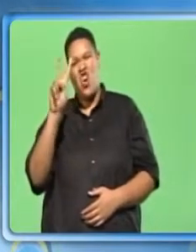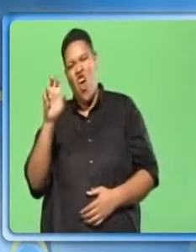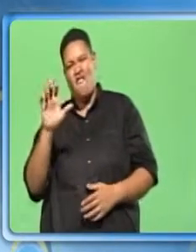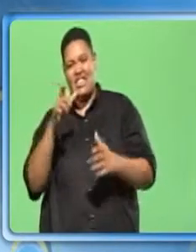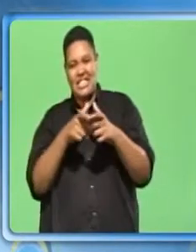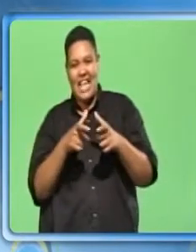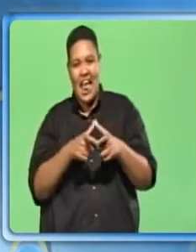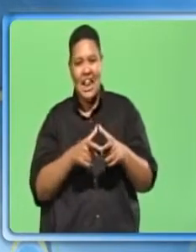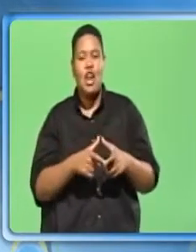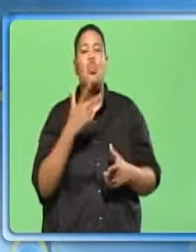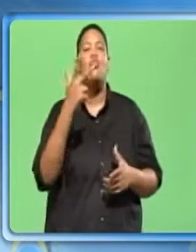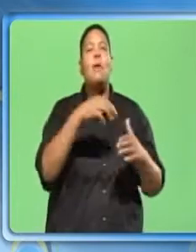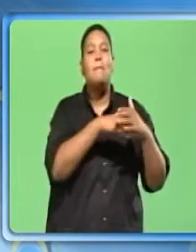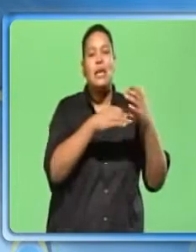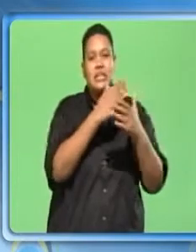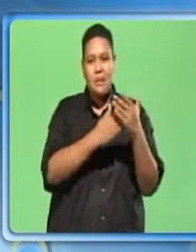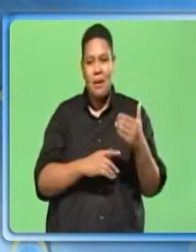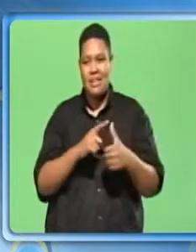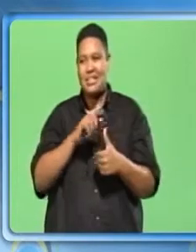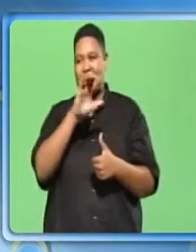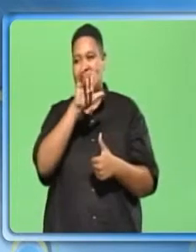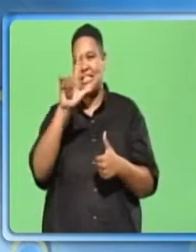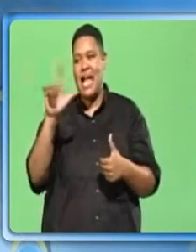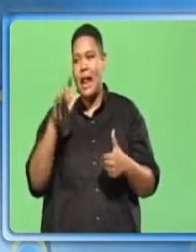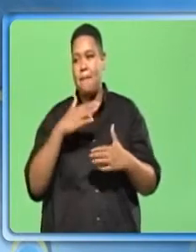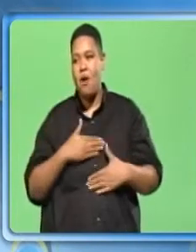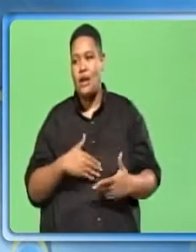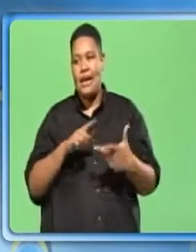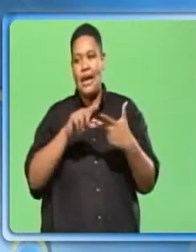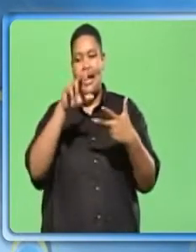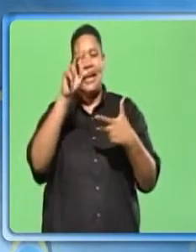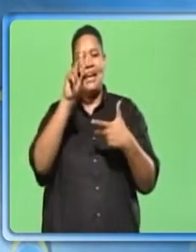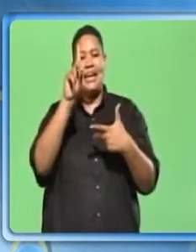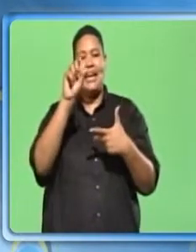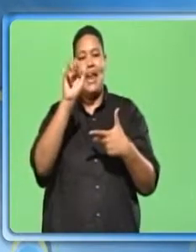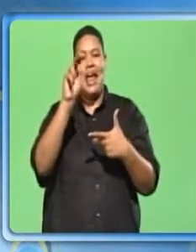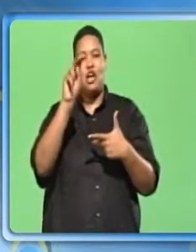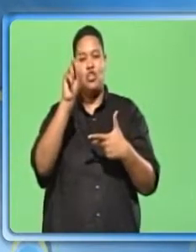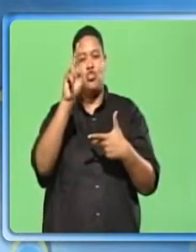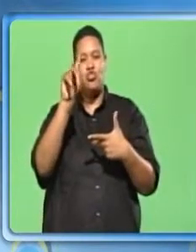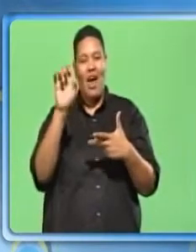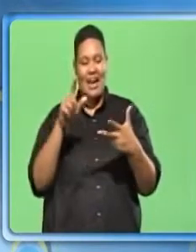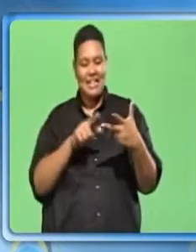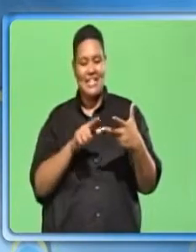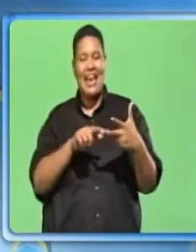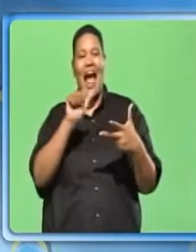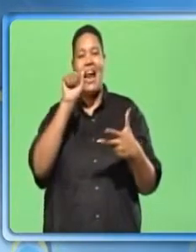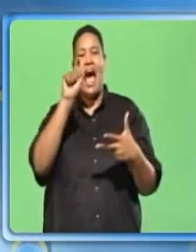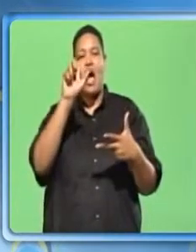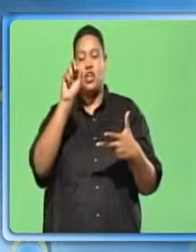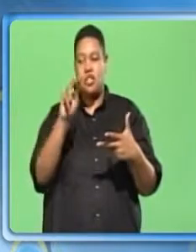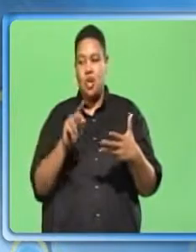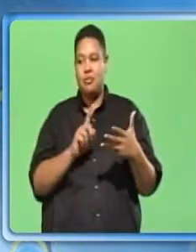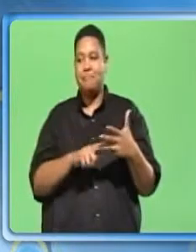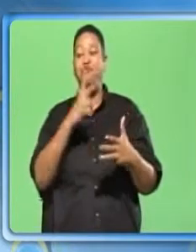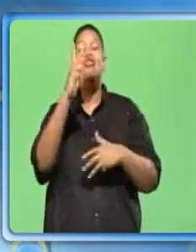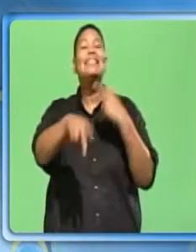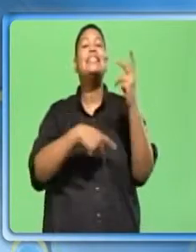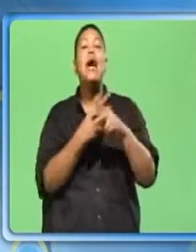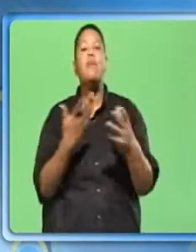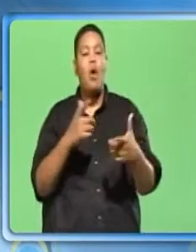parts: cell body, dendrite, and axon. The three types of neurons are sensory